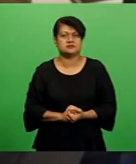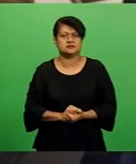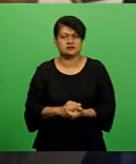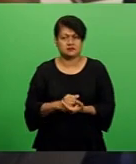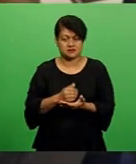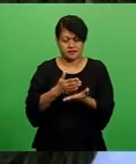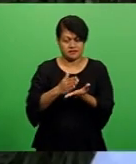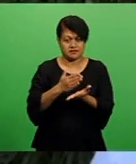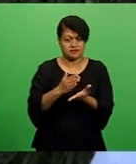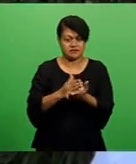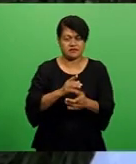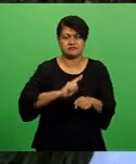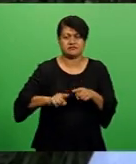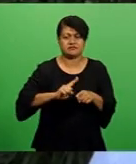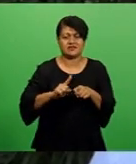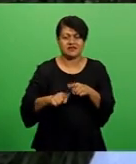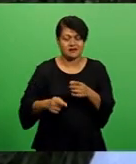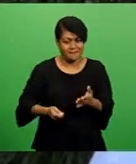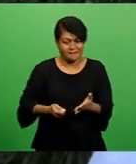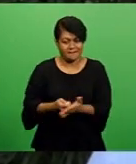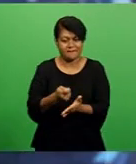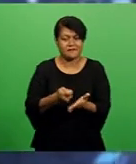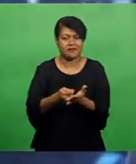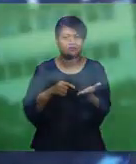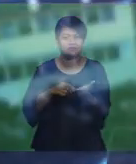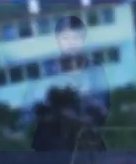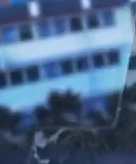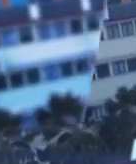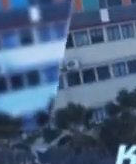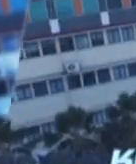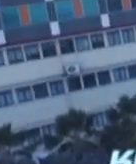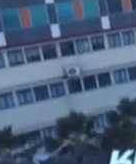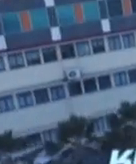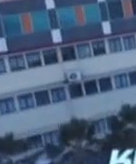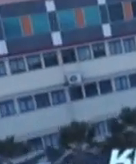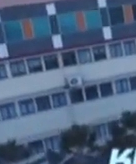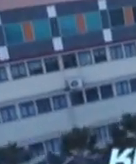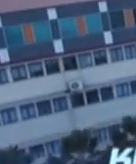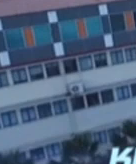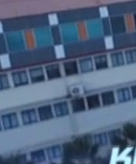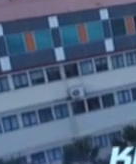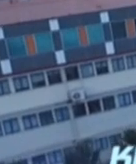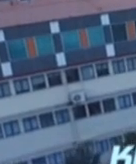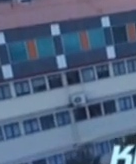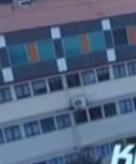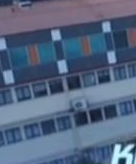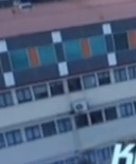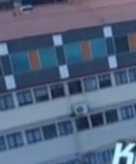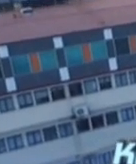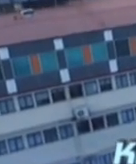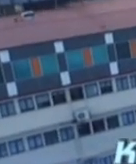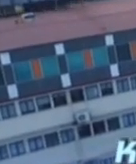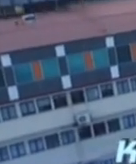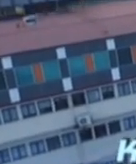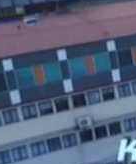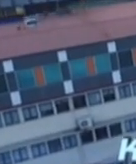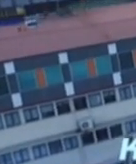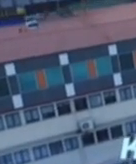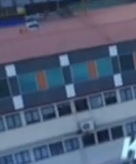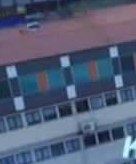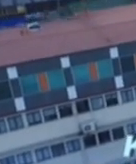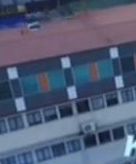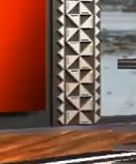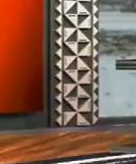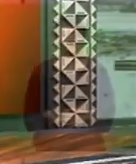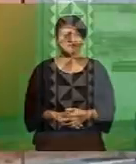And FNPF rushes to pay out TC Yasa application. From the studios of FBC Suva, Edwin Nunn.